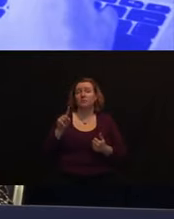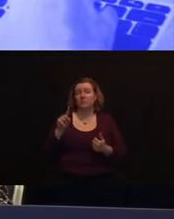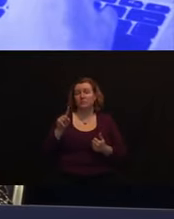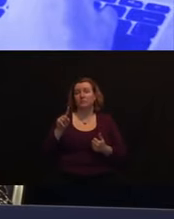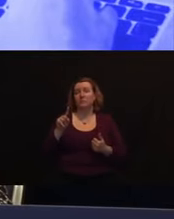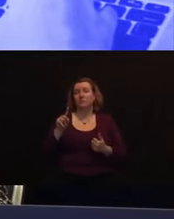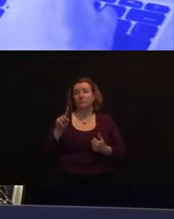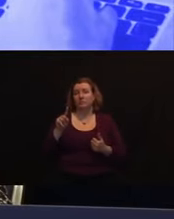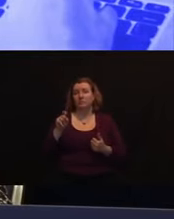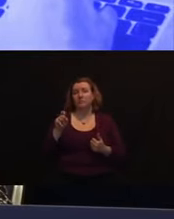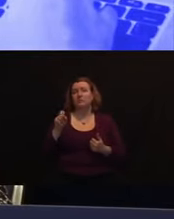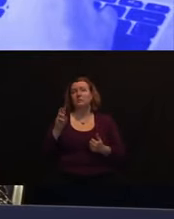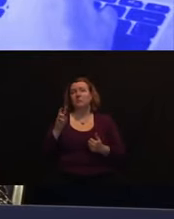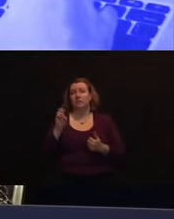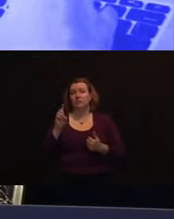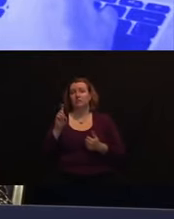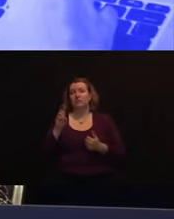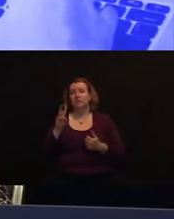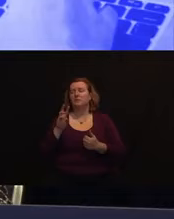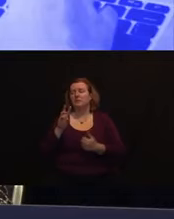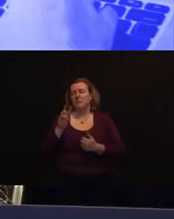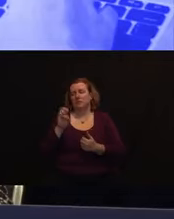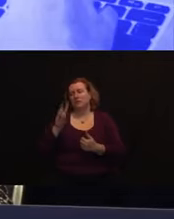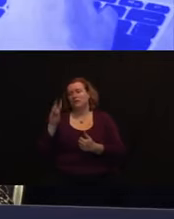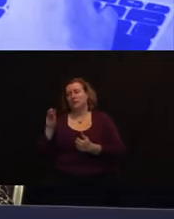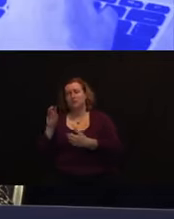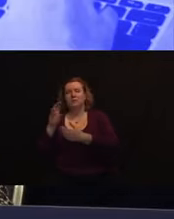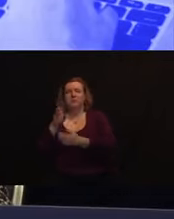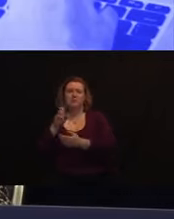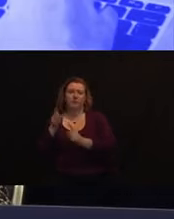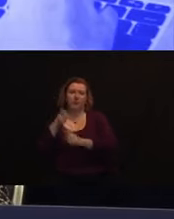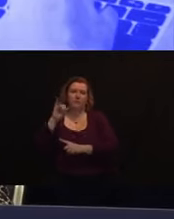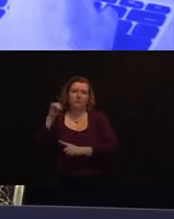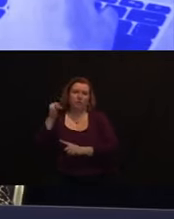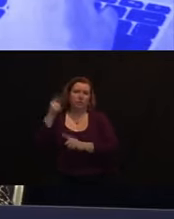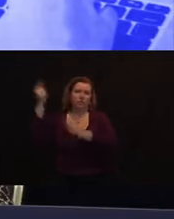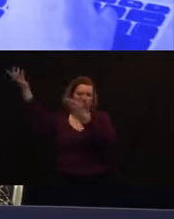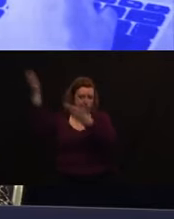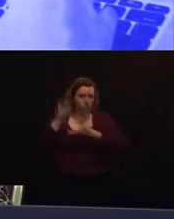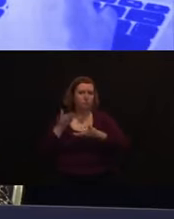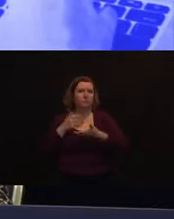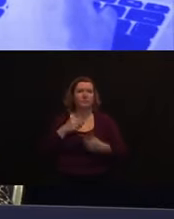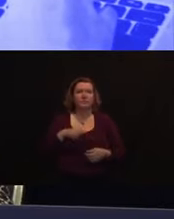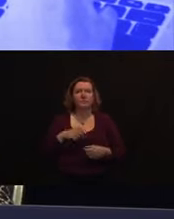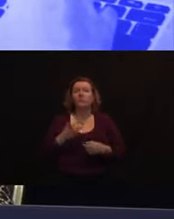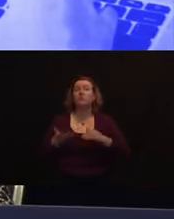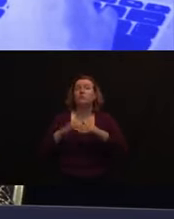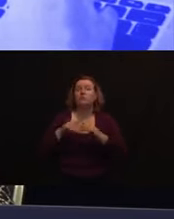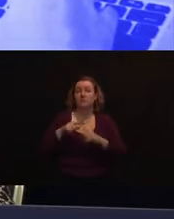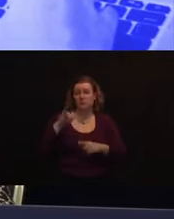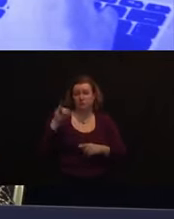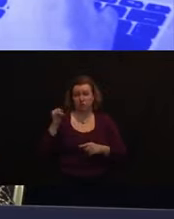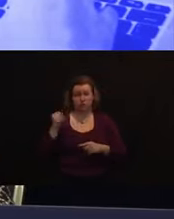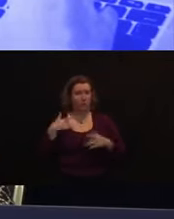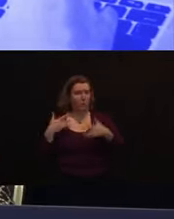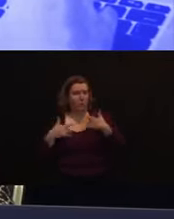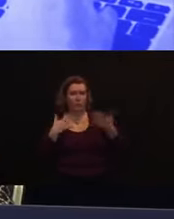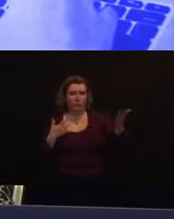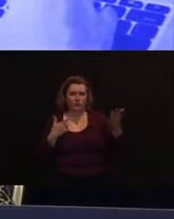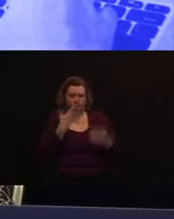131,600 J&J doses next week. So we're excited about the increase in the one-shot J&J dose.